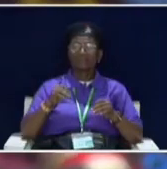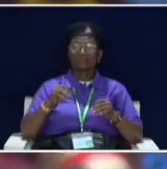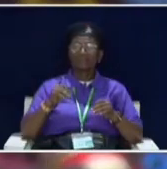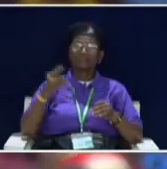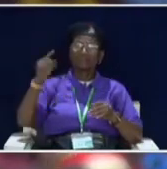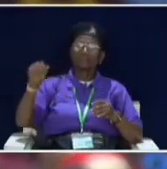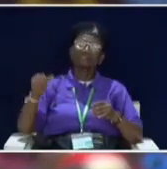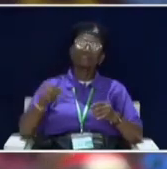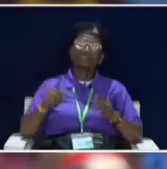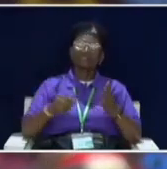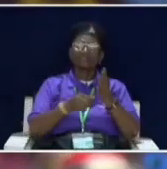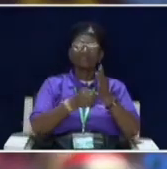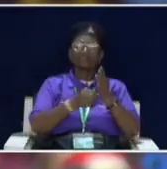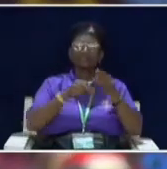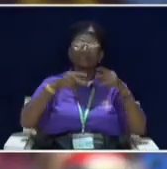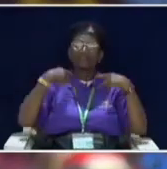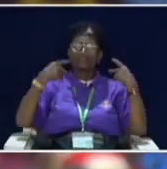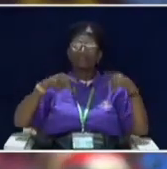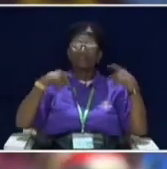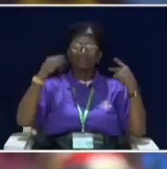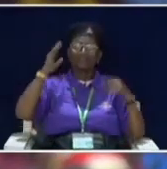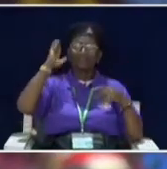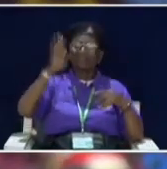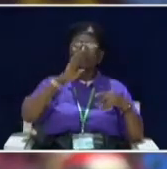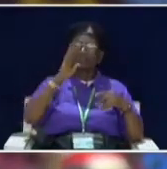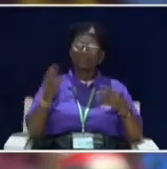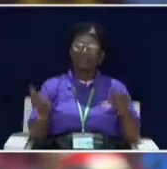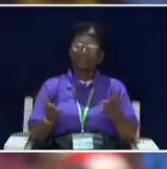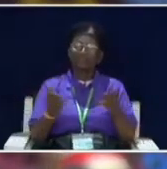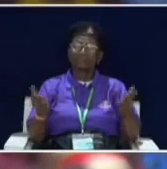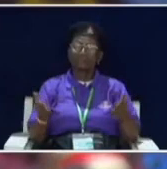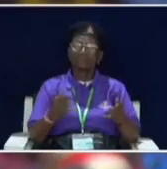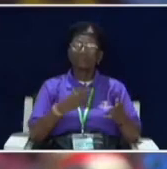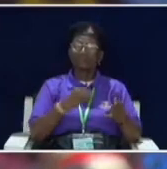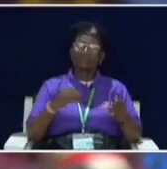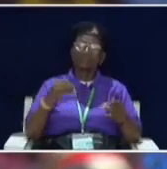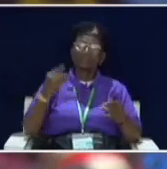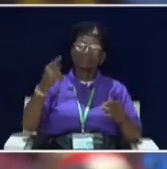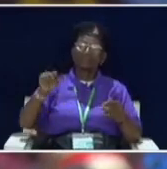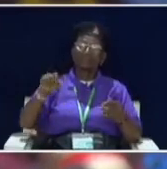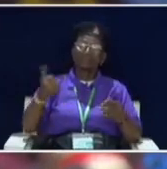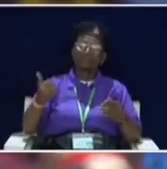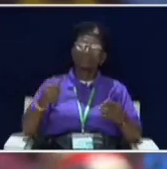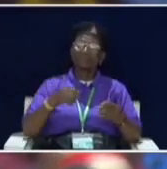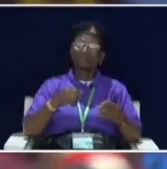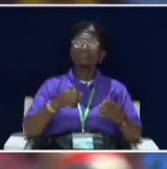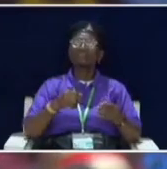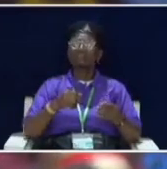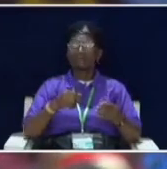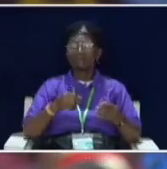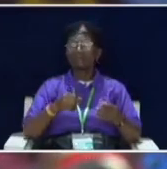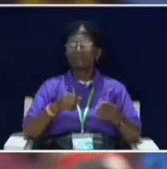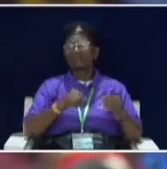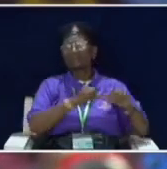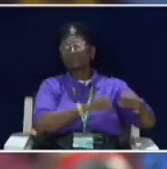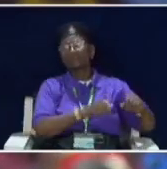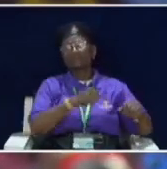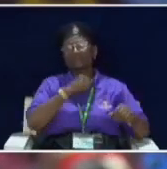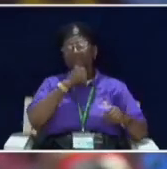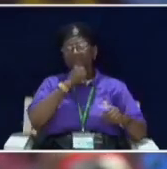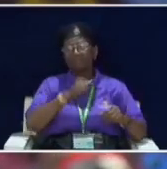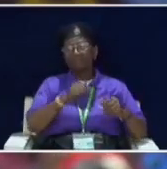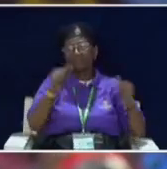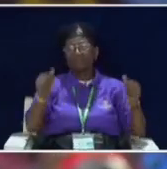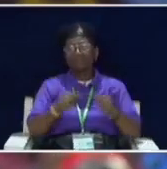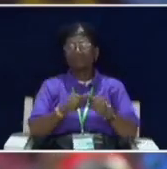senior pastors will be here and on the other side to minister to you. Awon ojise Olorun won wa nihin ati ni